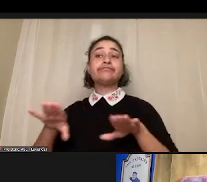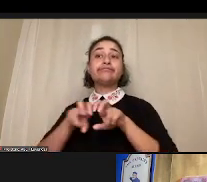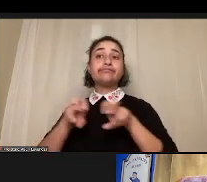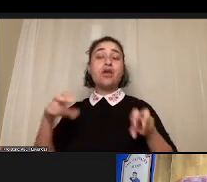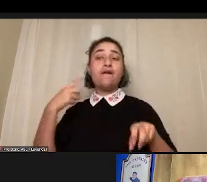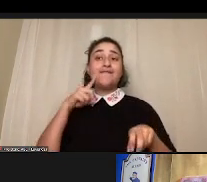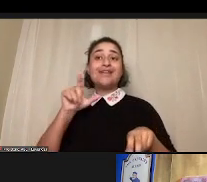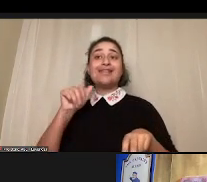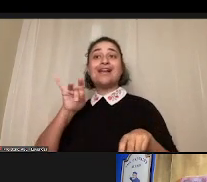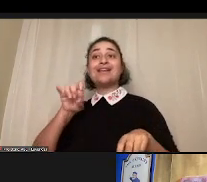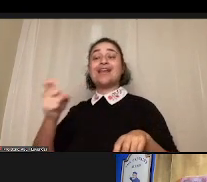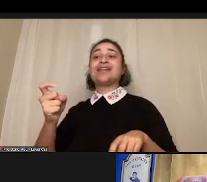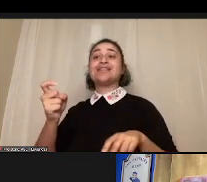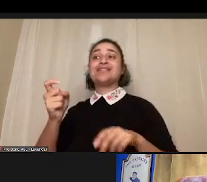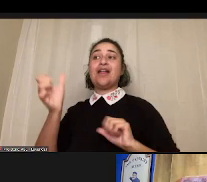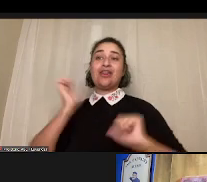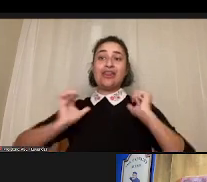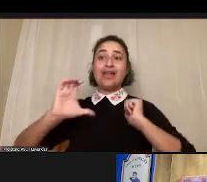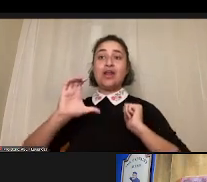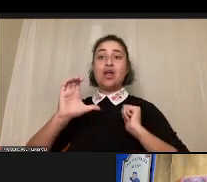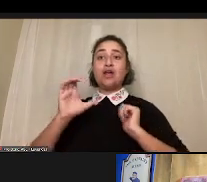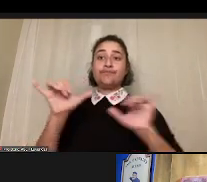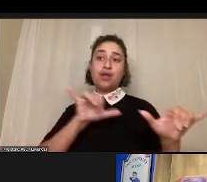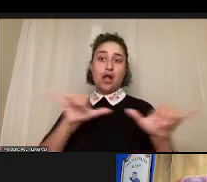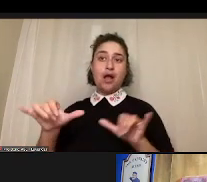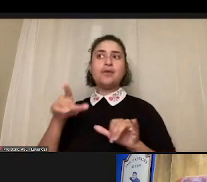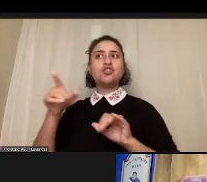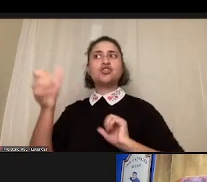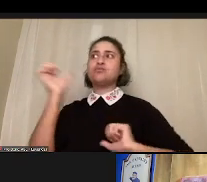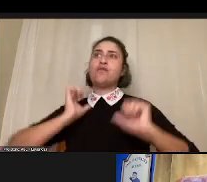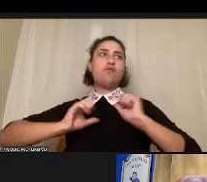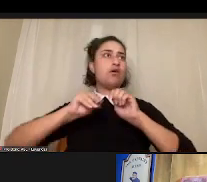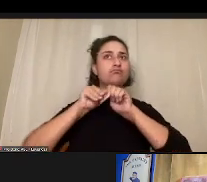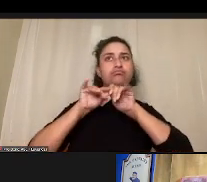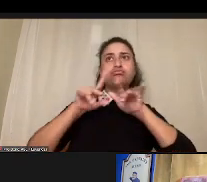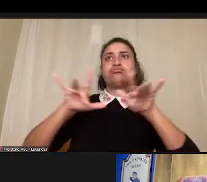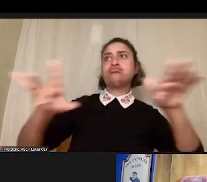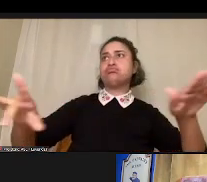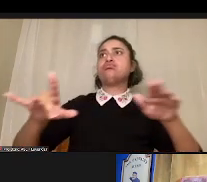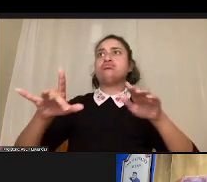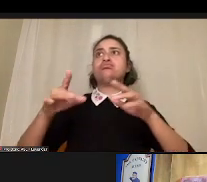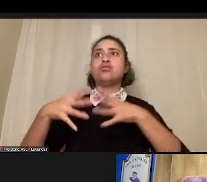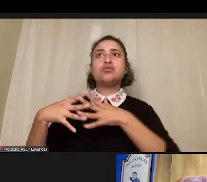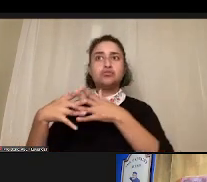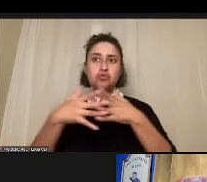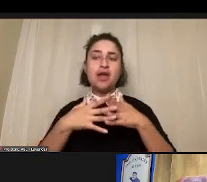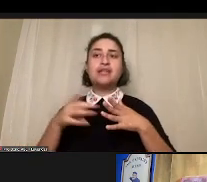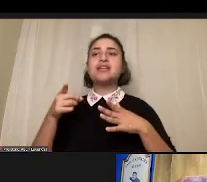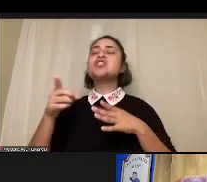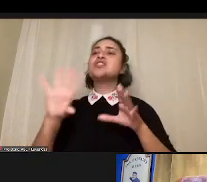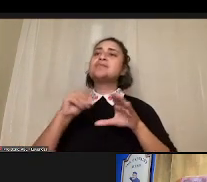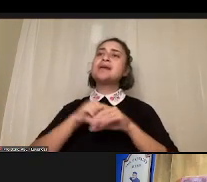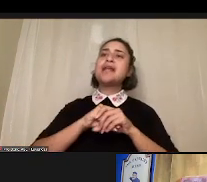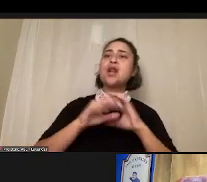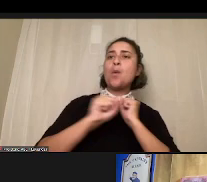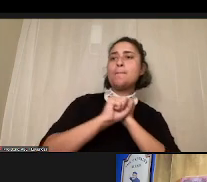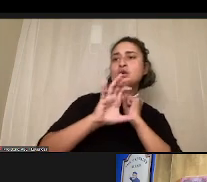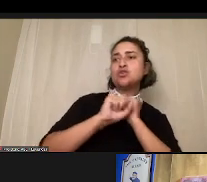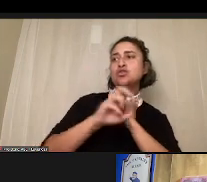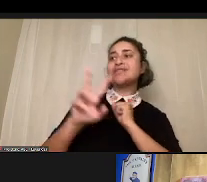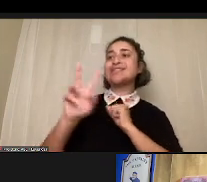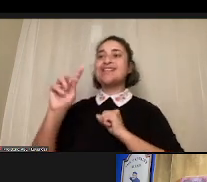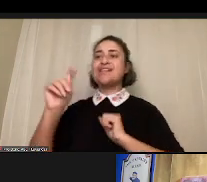has performed as an actor at regional theaters across the nation, and she's also appeared in a variety of commercials as well as television and